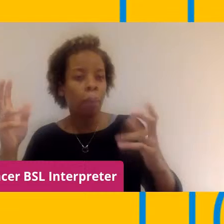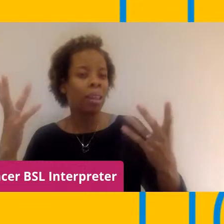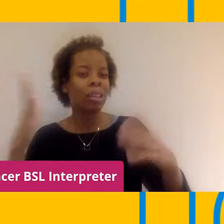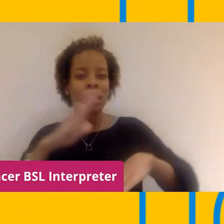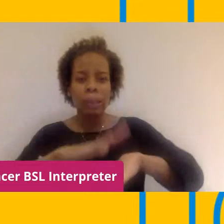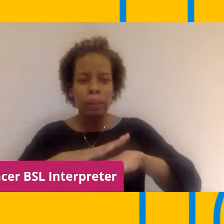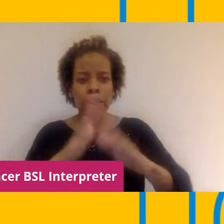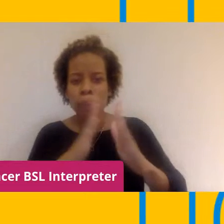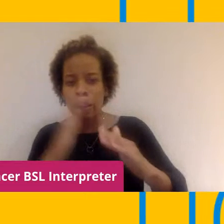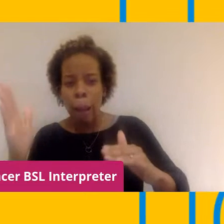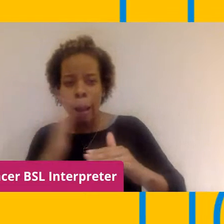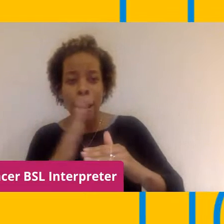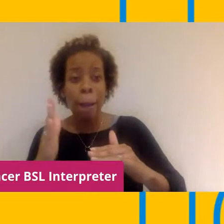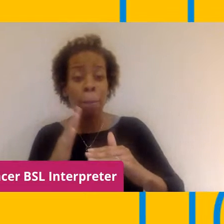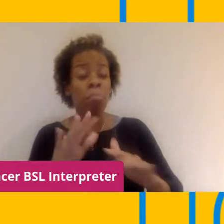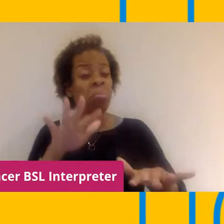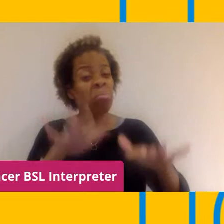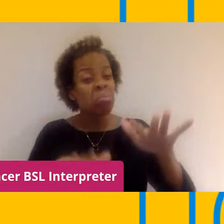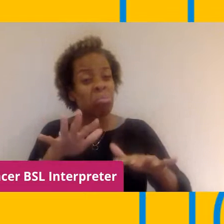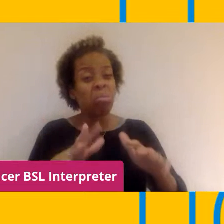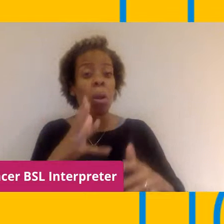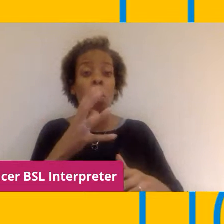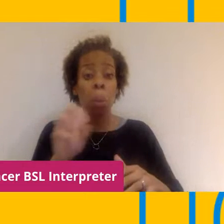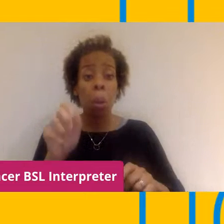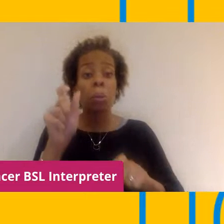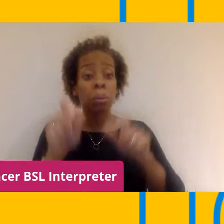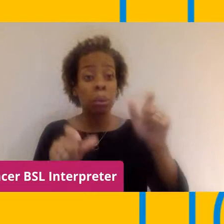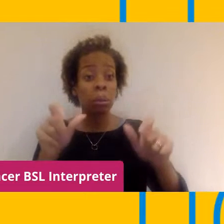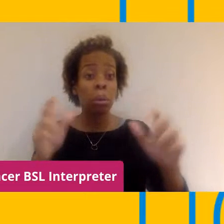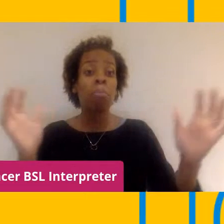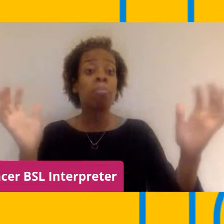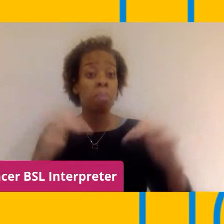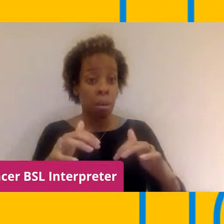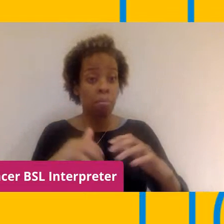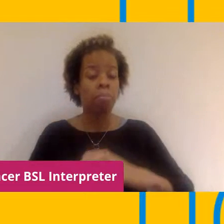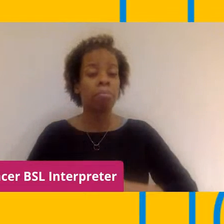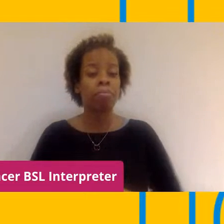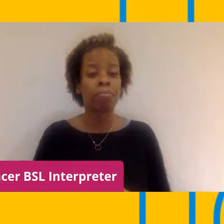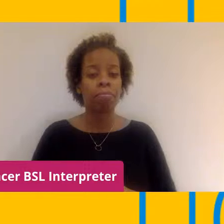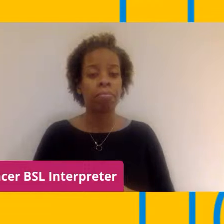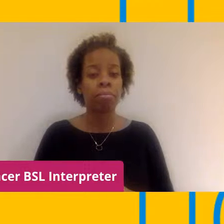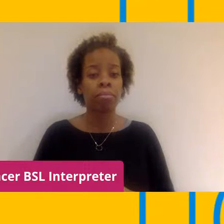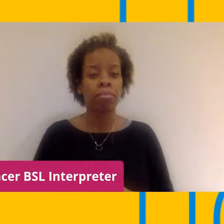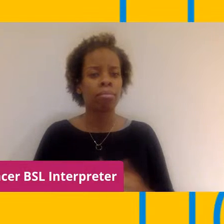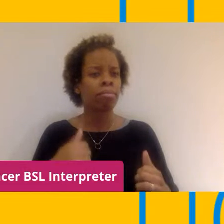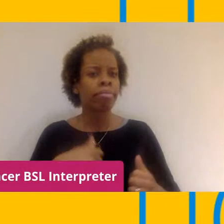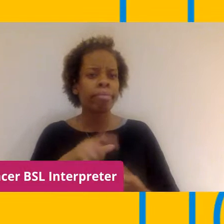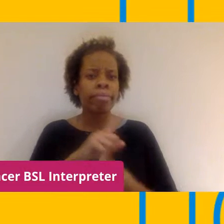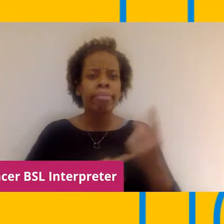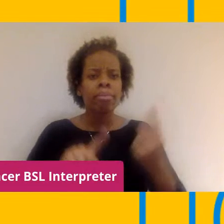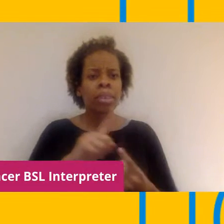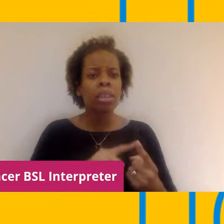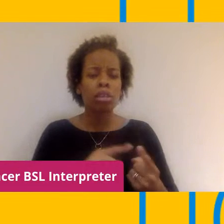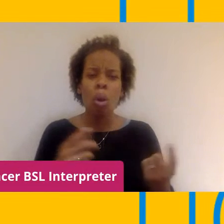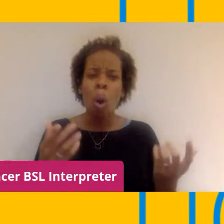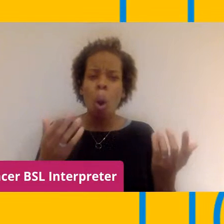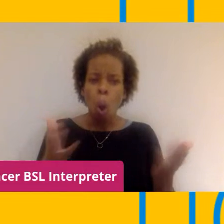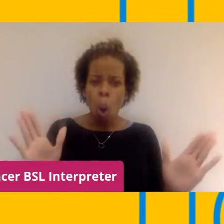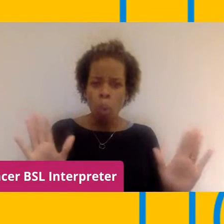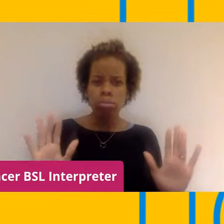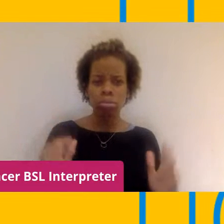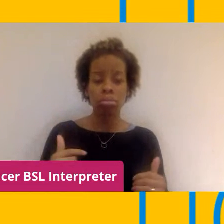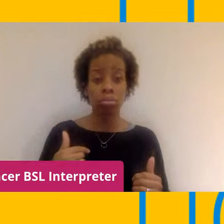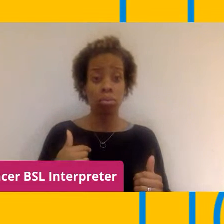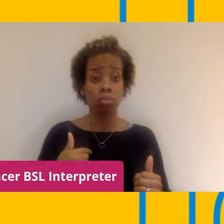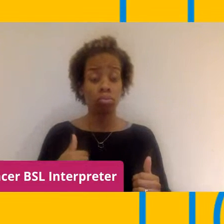but it's generally about 30 people. And we tend to keep them pretty open. So we open discussion to the